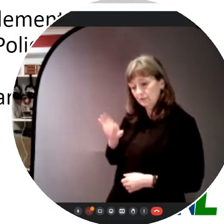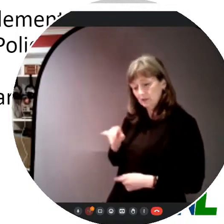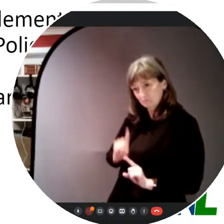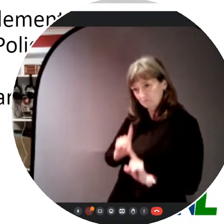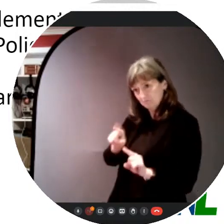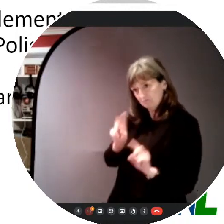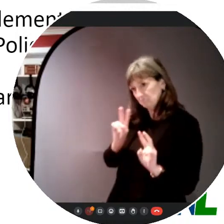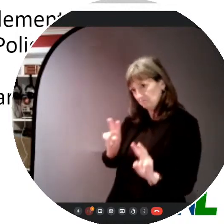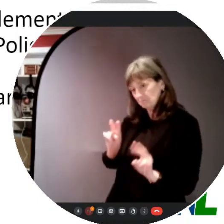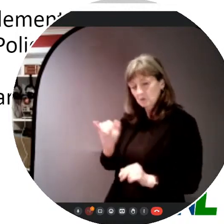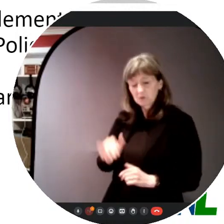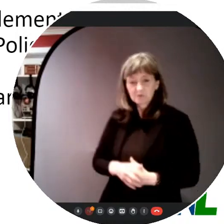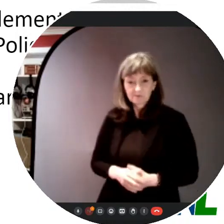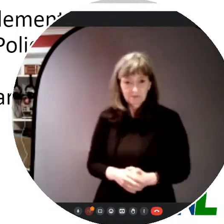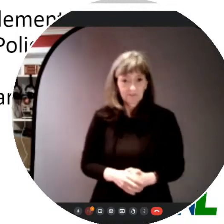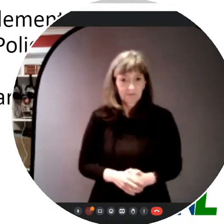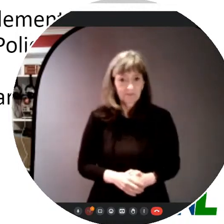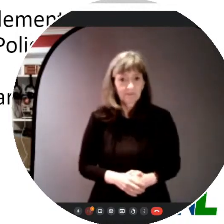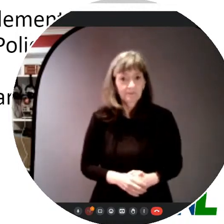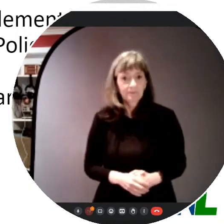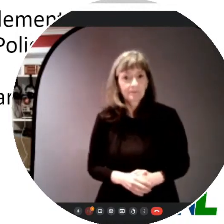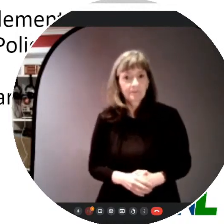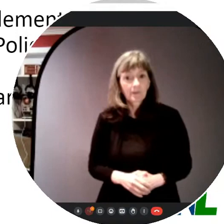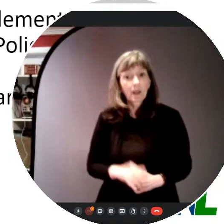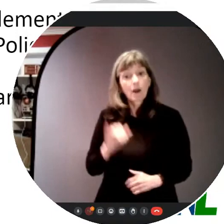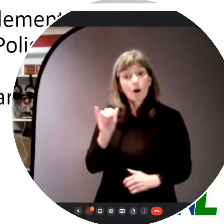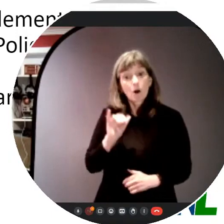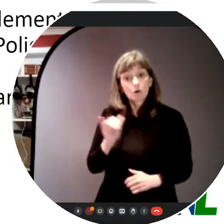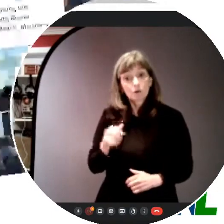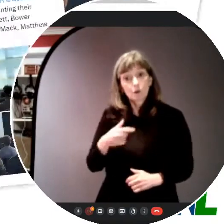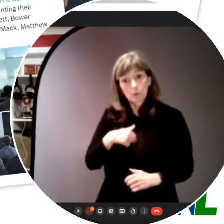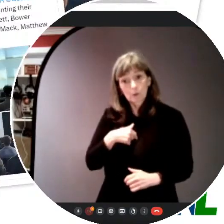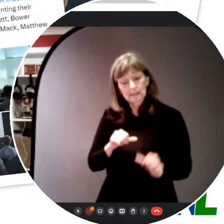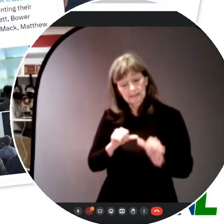see. We also still continue to